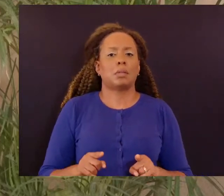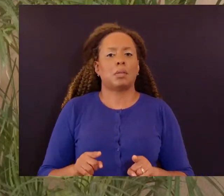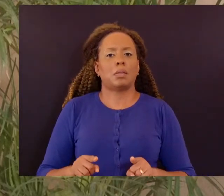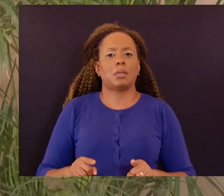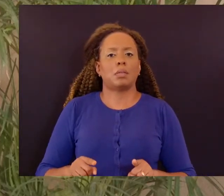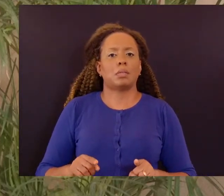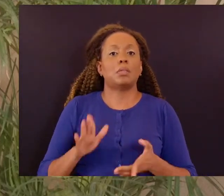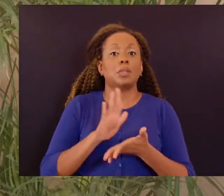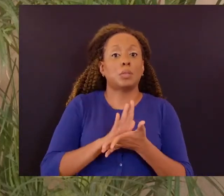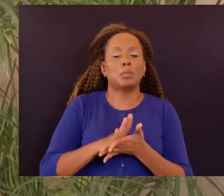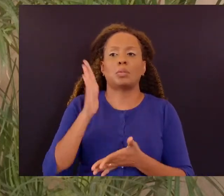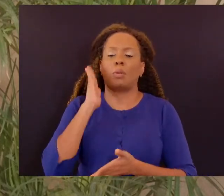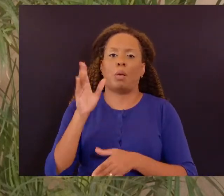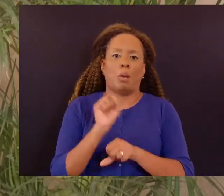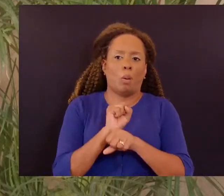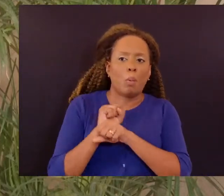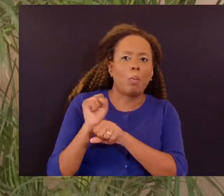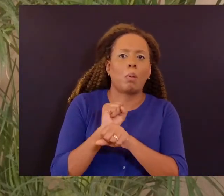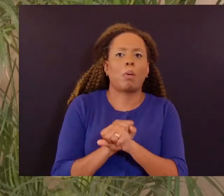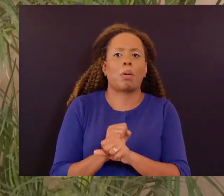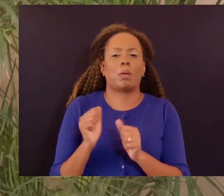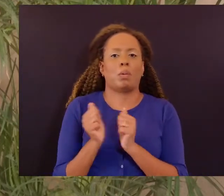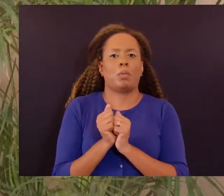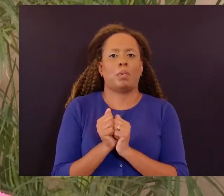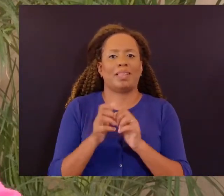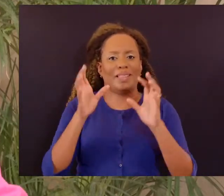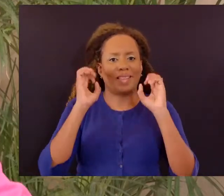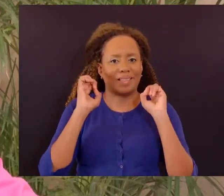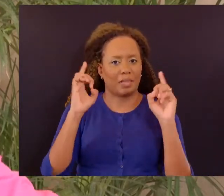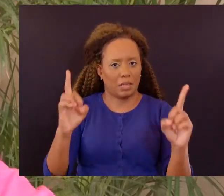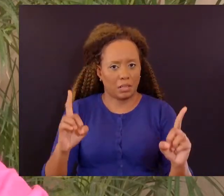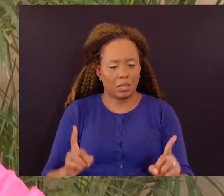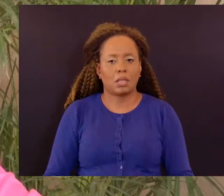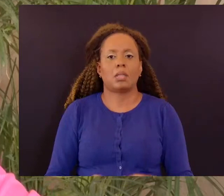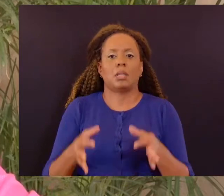to work with the relevant officers to